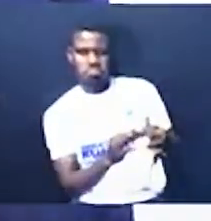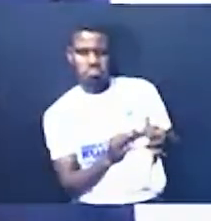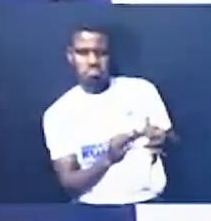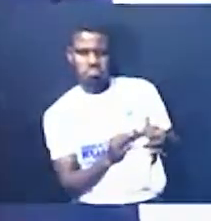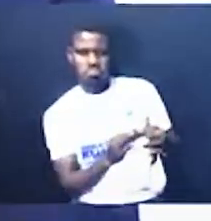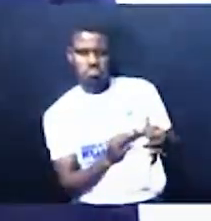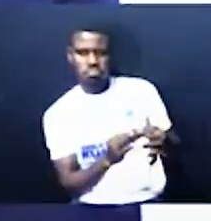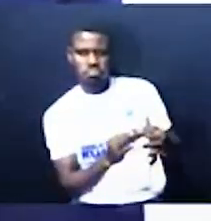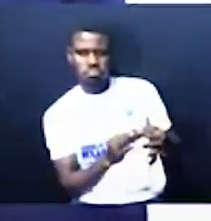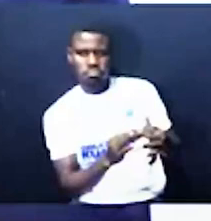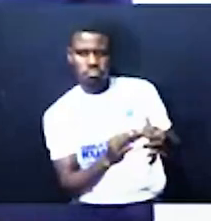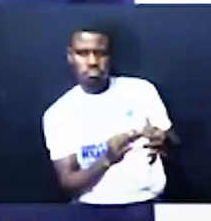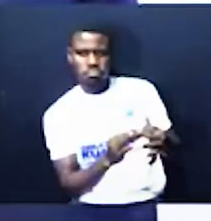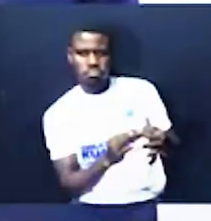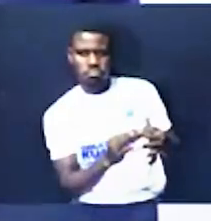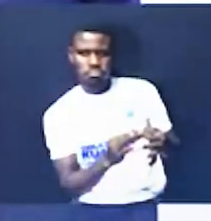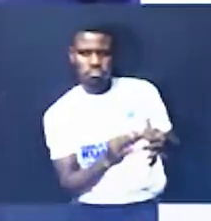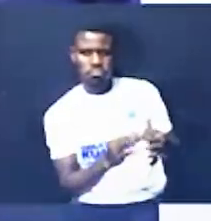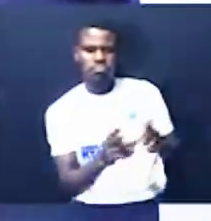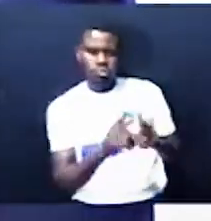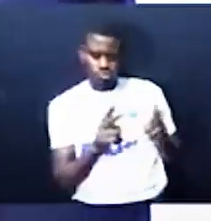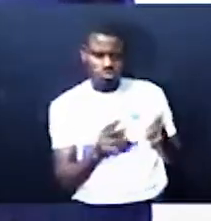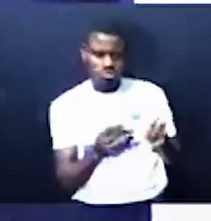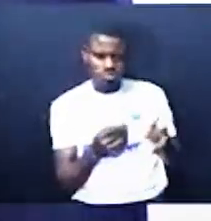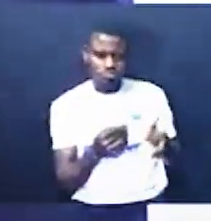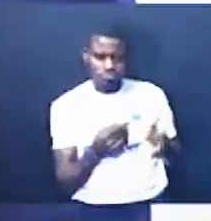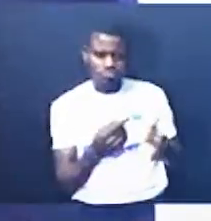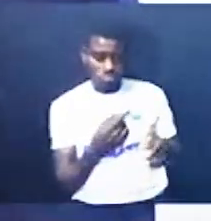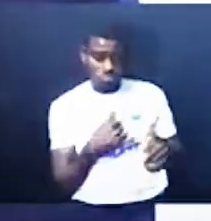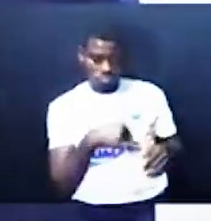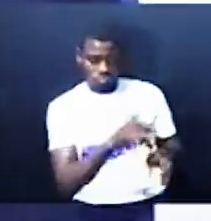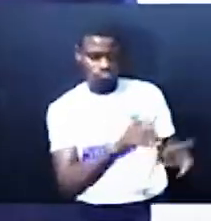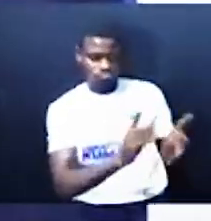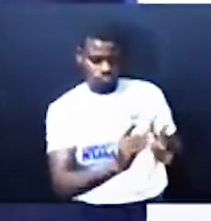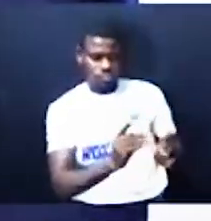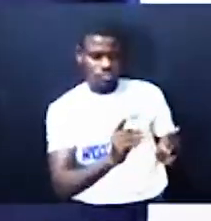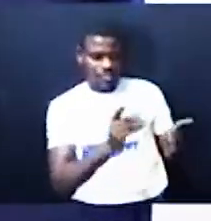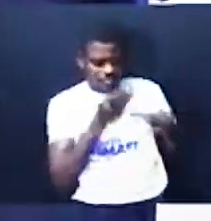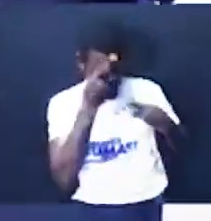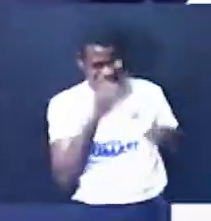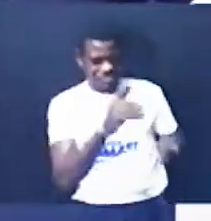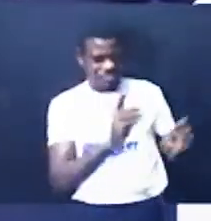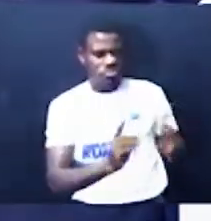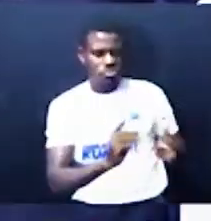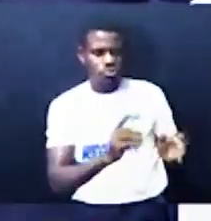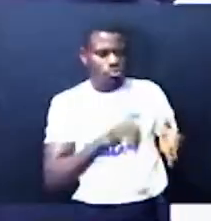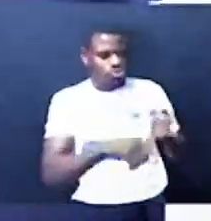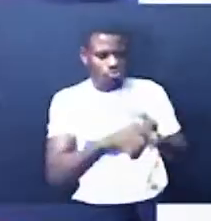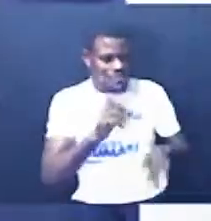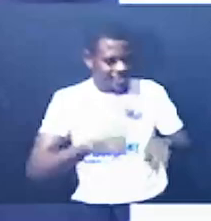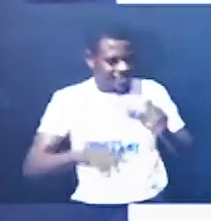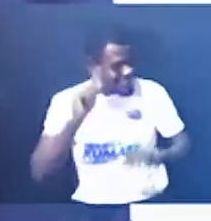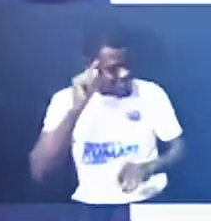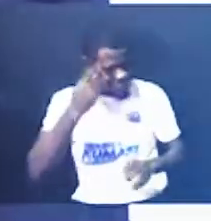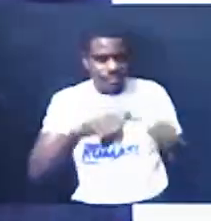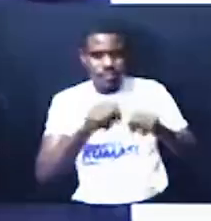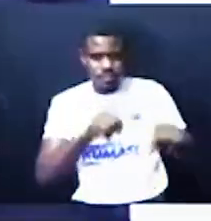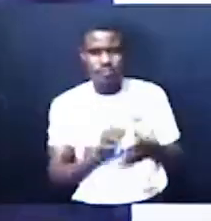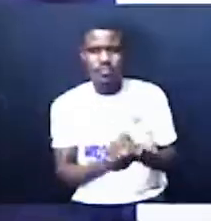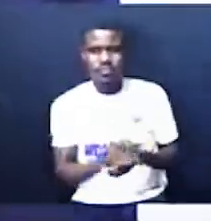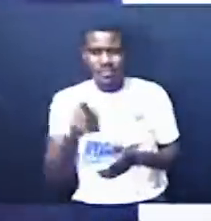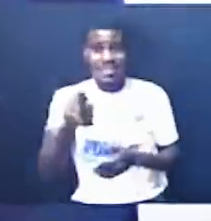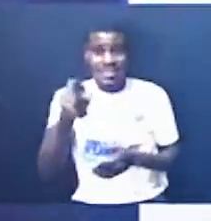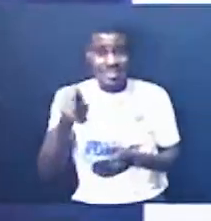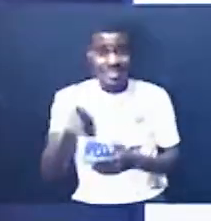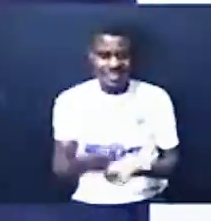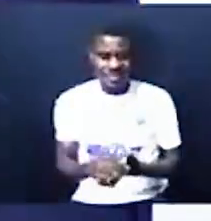decided to do the unthinkable. After I was their